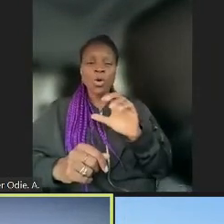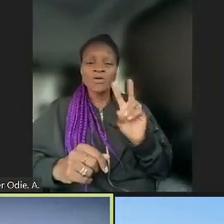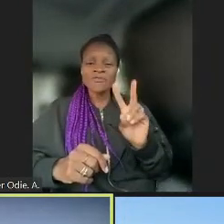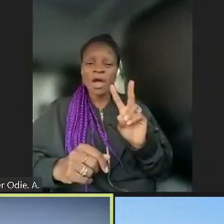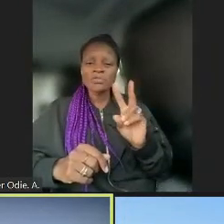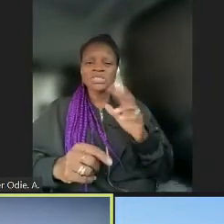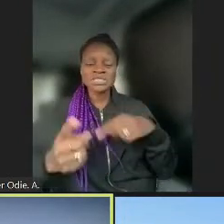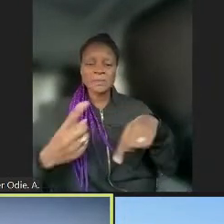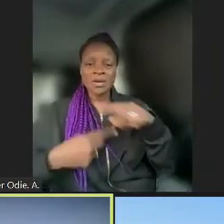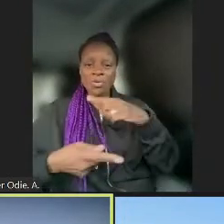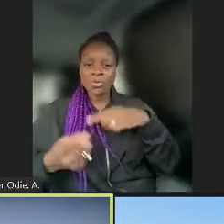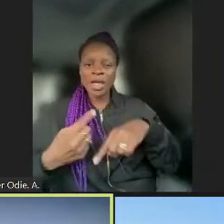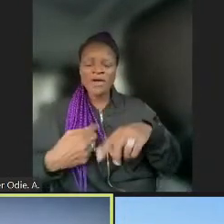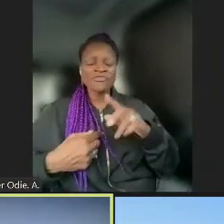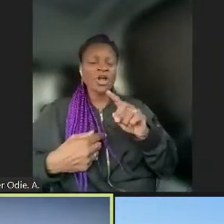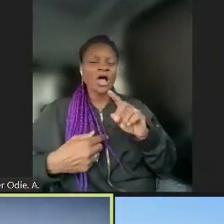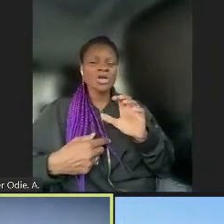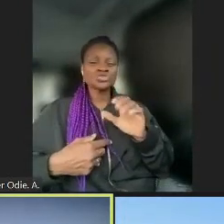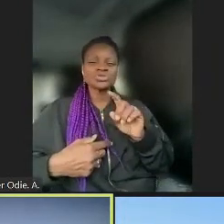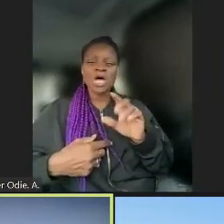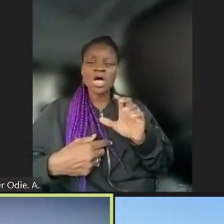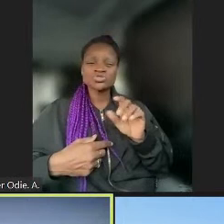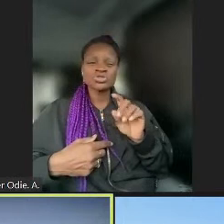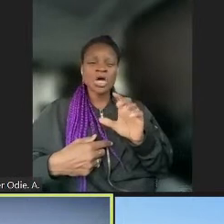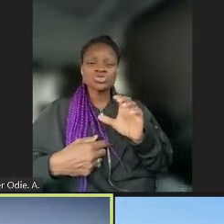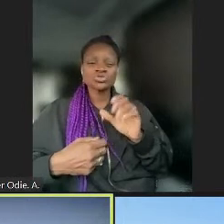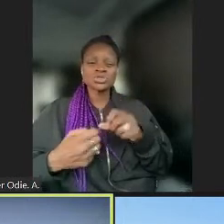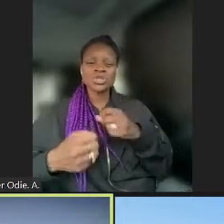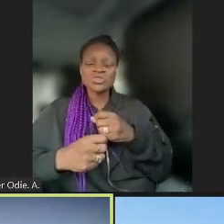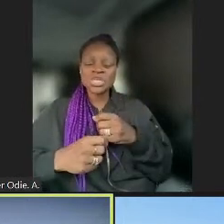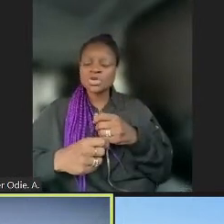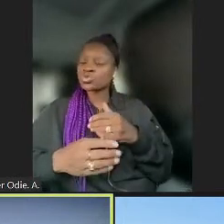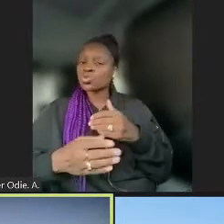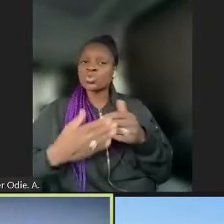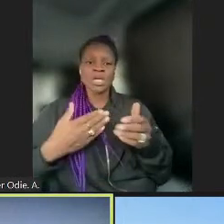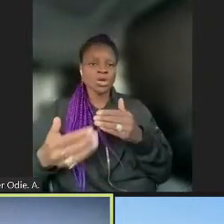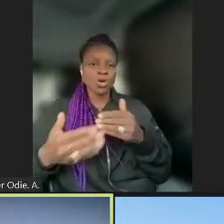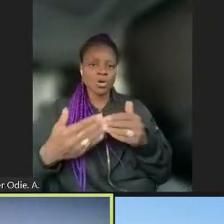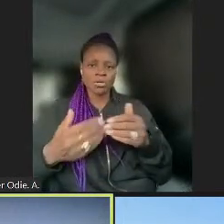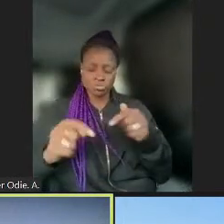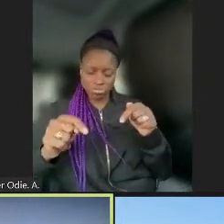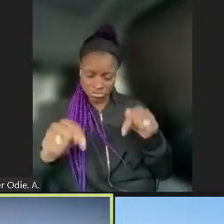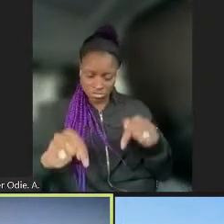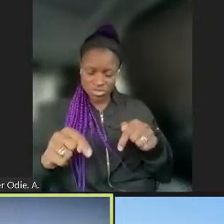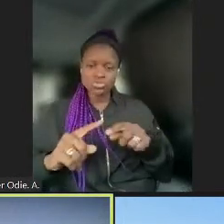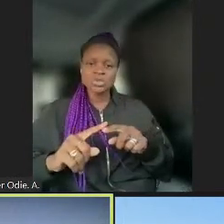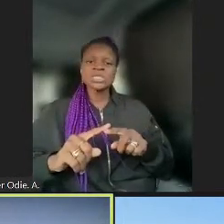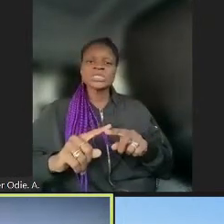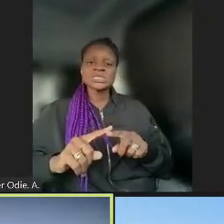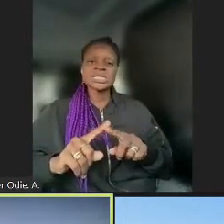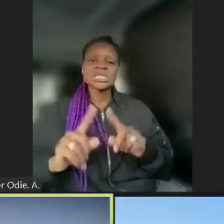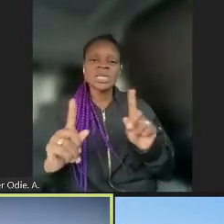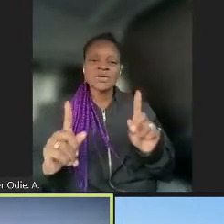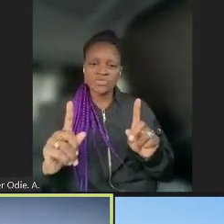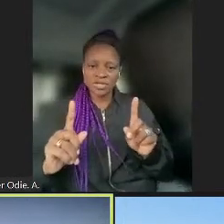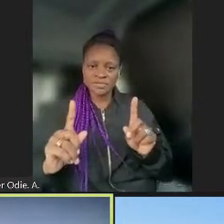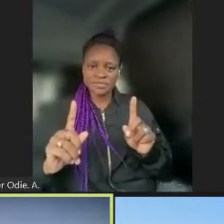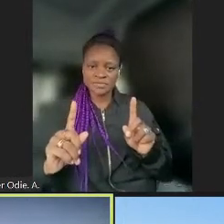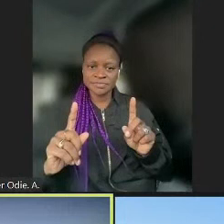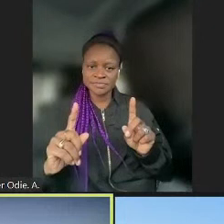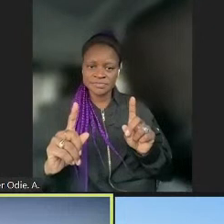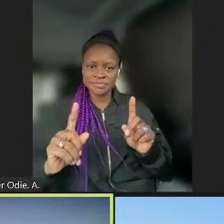even though it is a coronavirus, something that's different, new, and something that we need to be